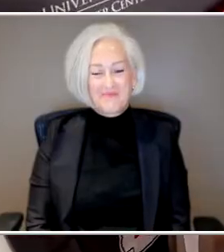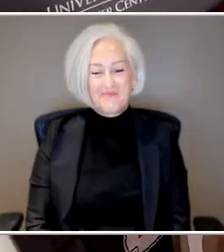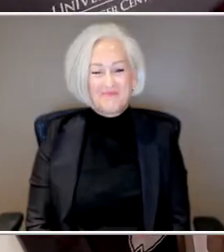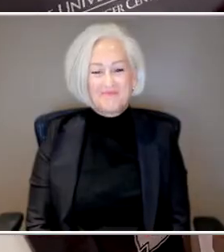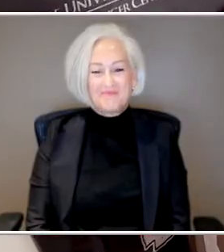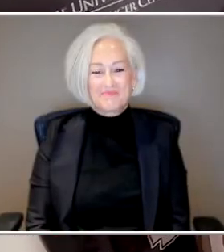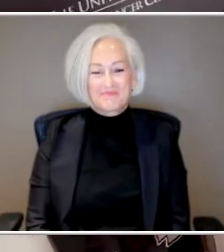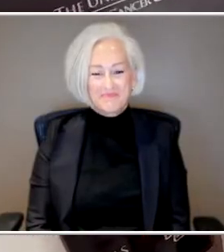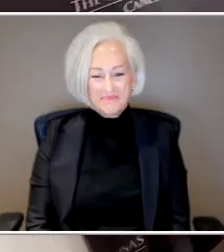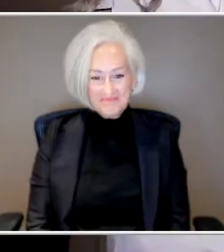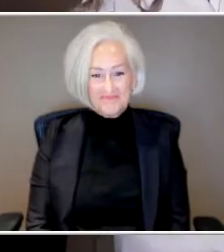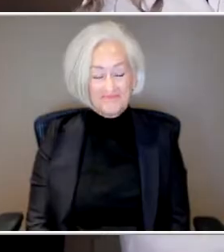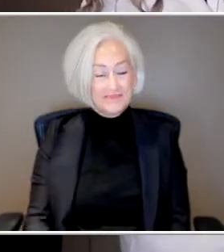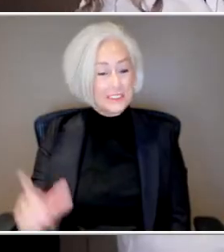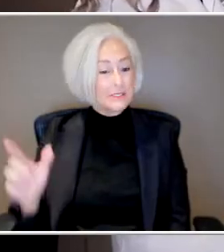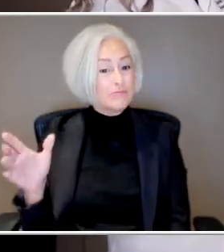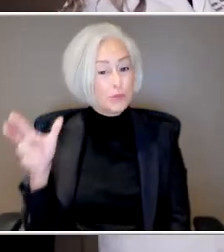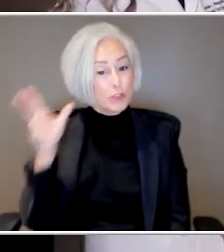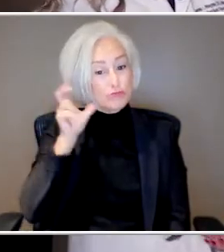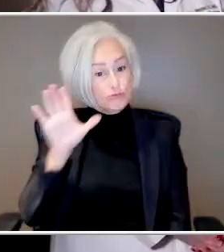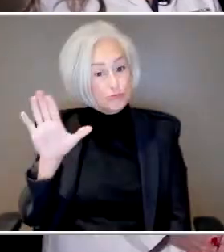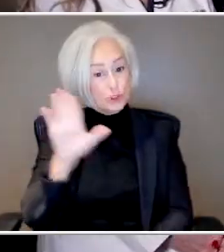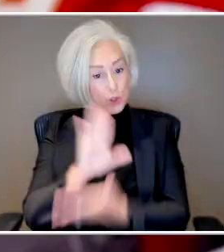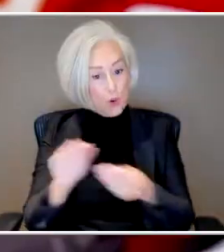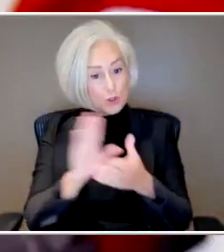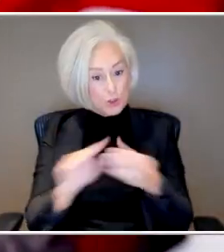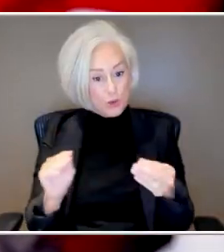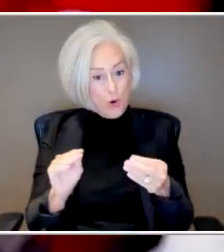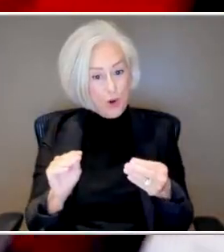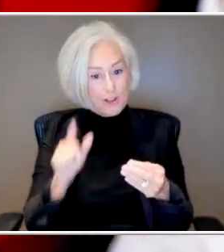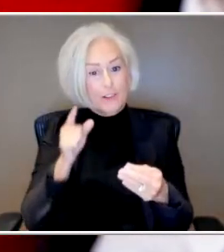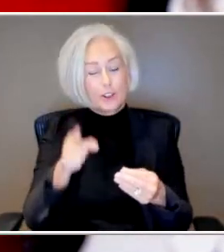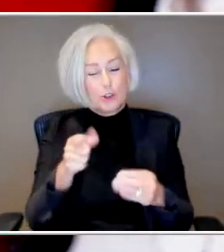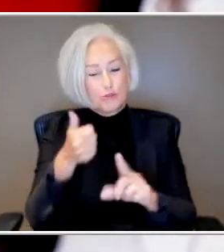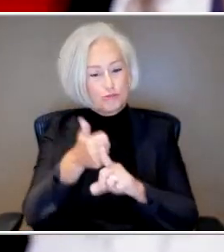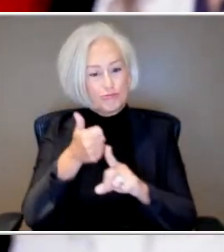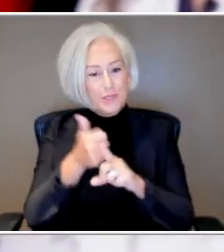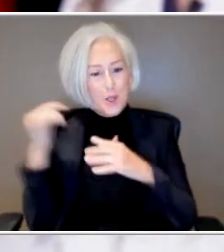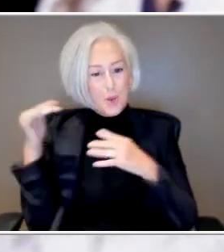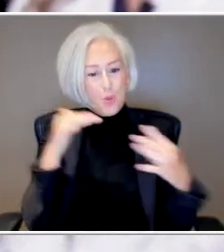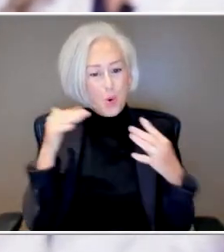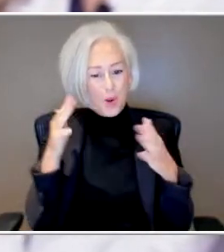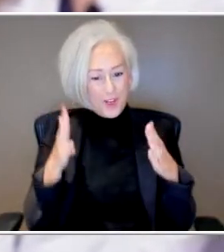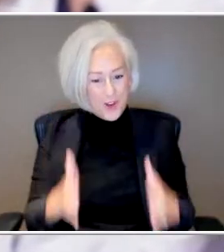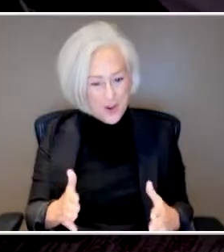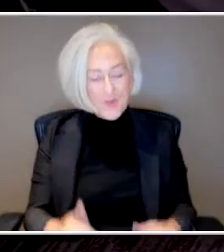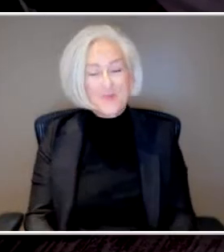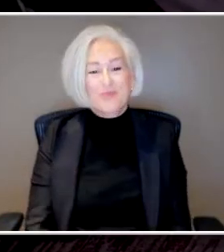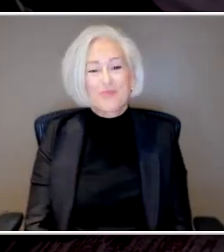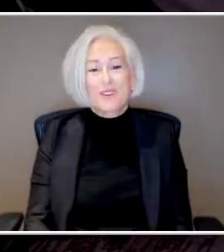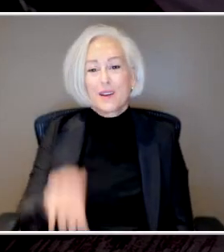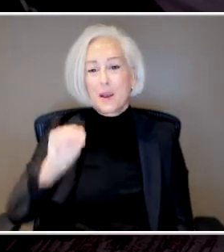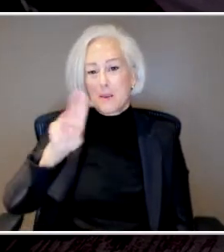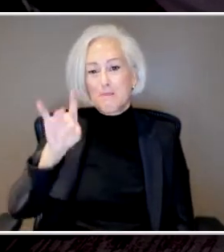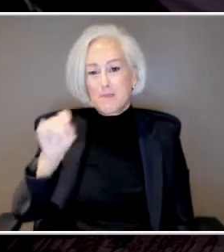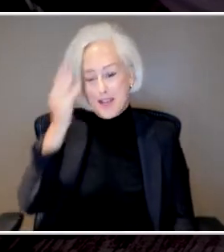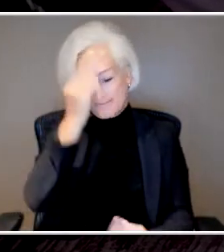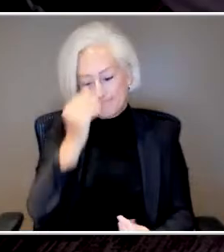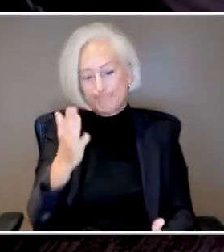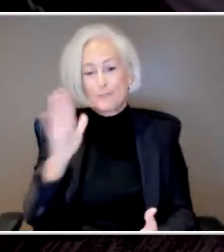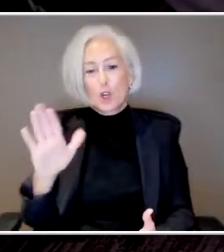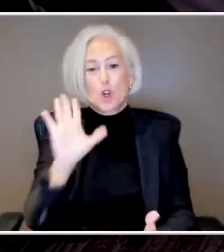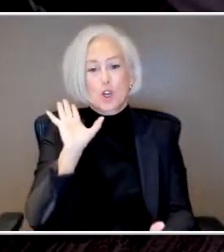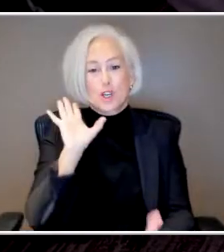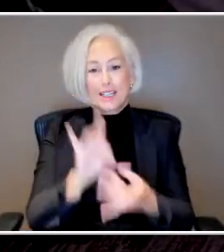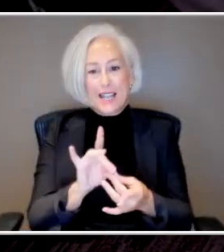We heard about your story and what a warrior you've been. Mike Pennel shared his personal connection. When I was 2 years old, I was diagnosed with